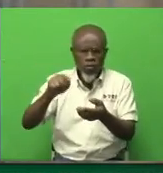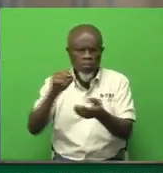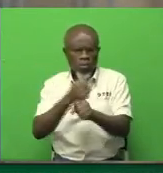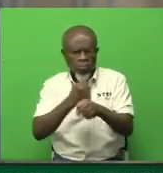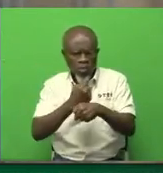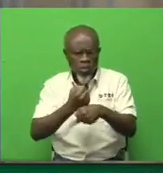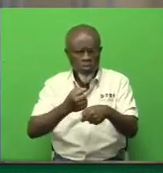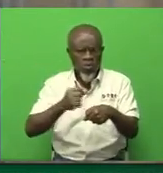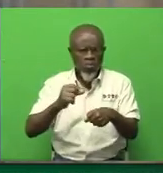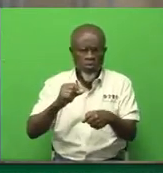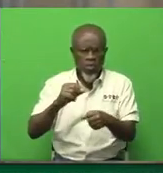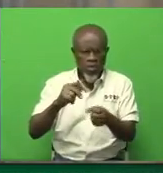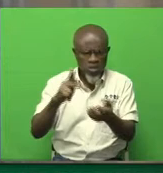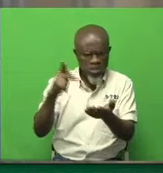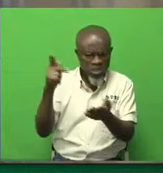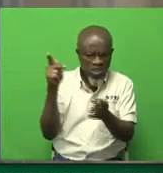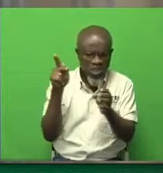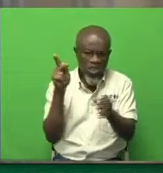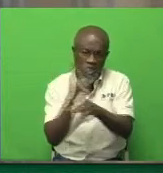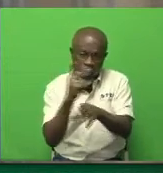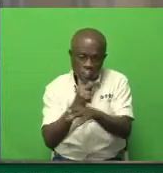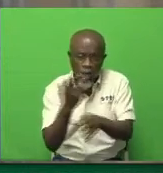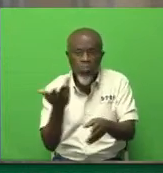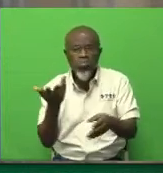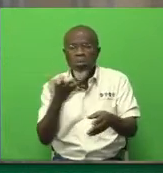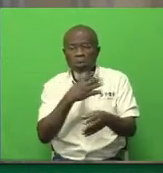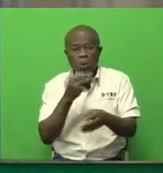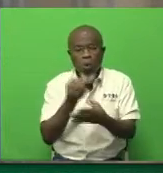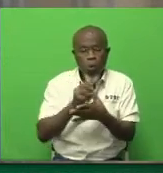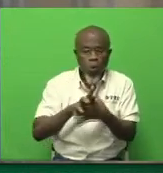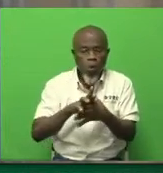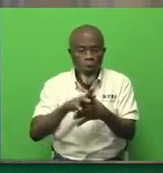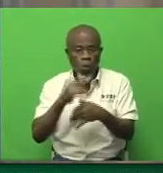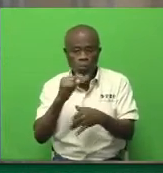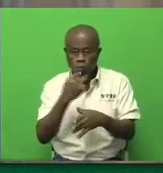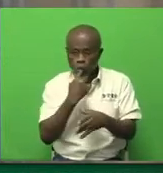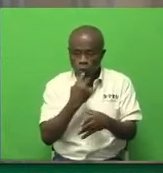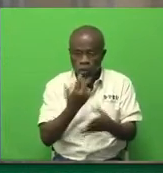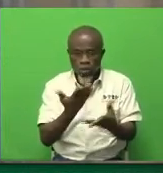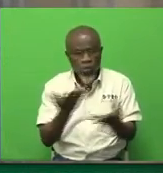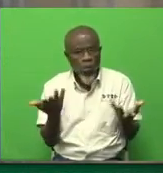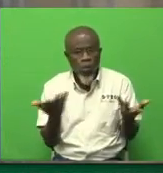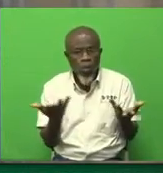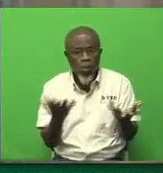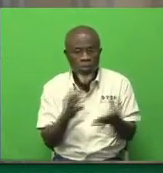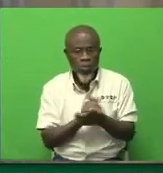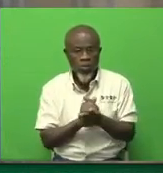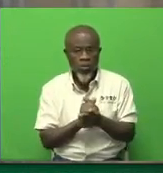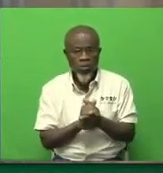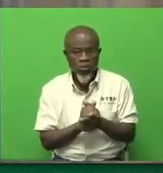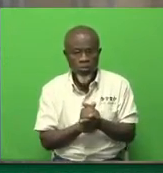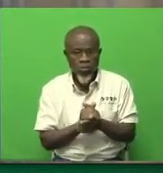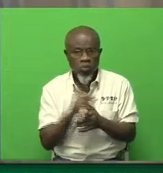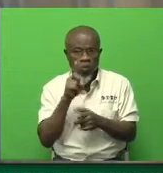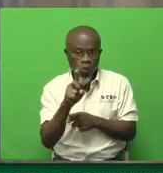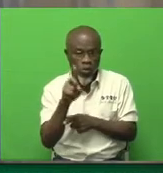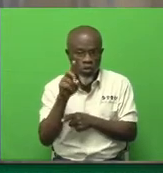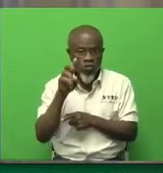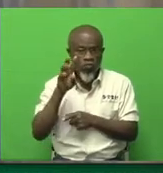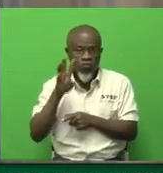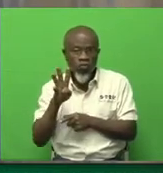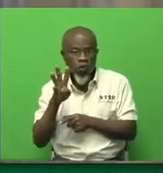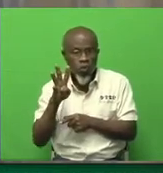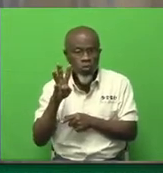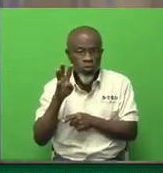in this very next sentence Minister told us that 87 importers got U.S 488 million